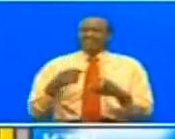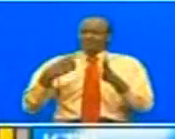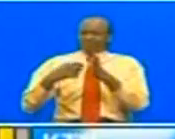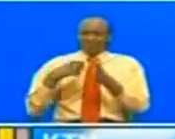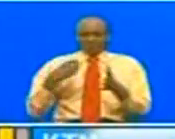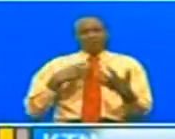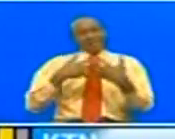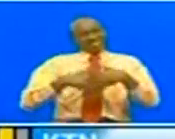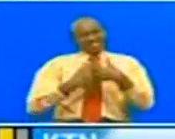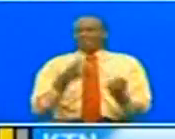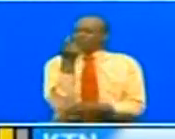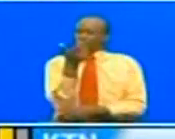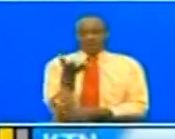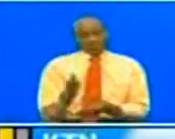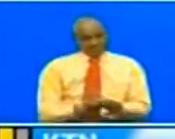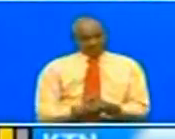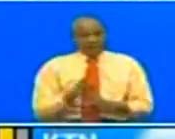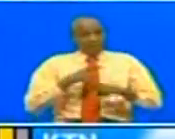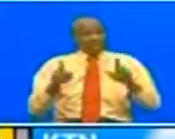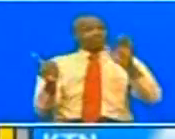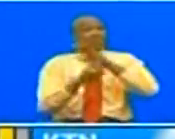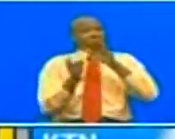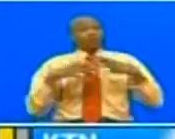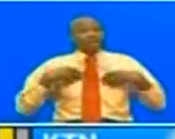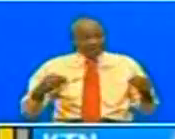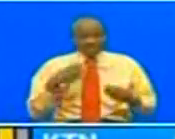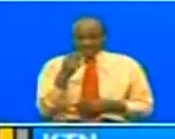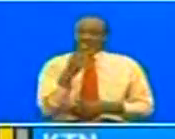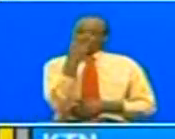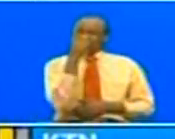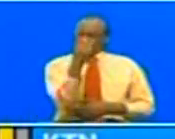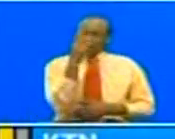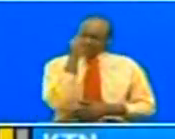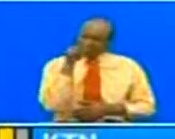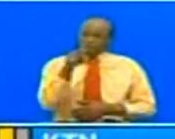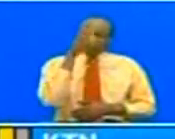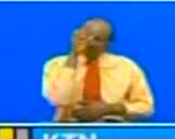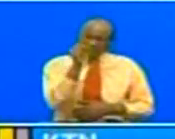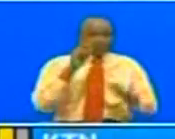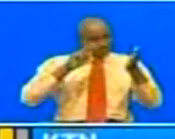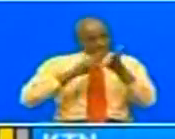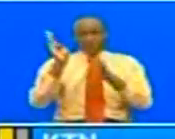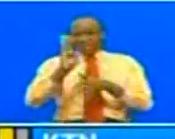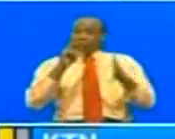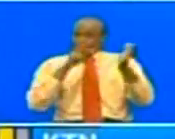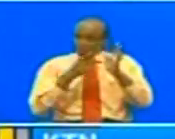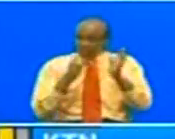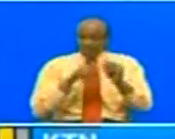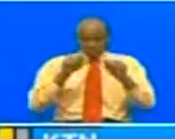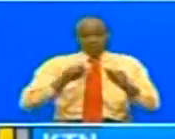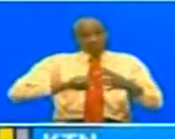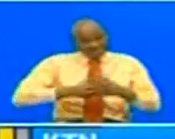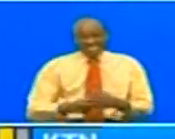to manage it. But the Ministry of Health states that the 21.5 billion shilling project meant to overhaul